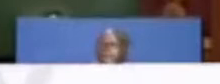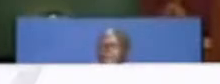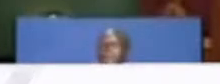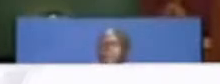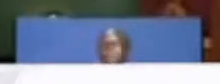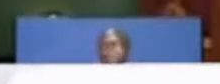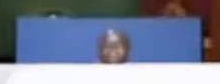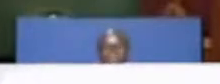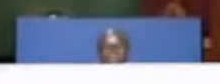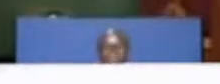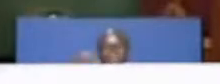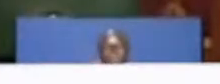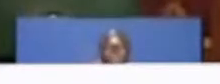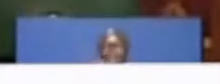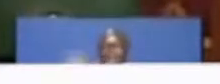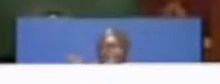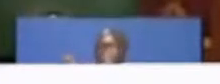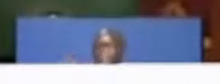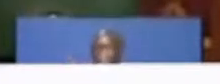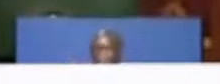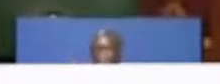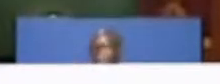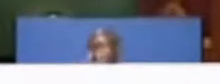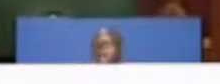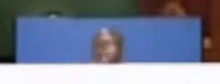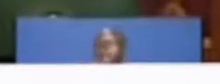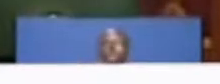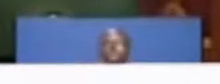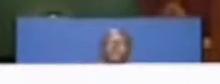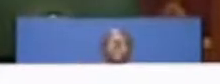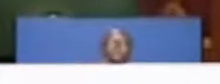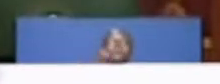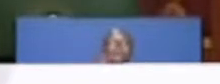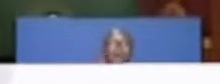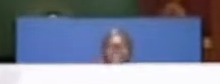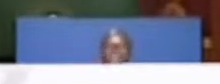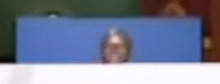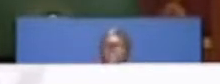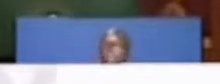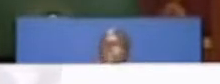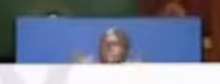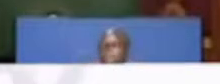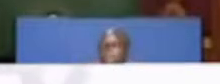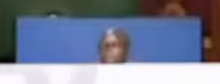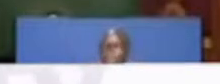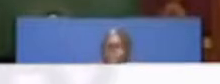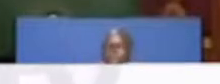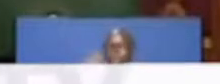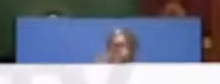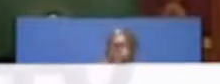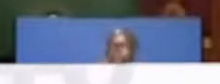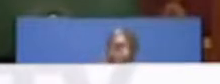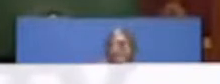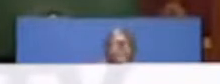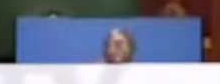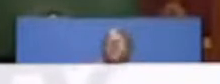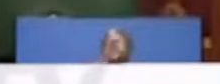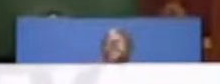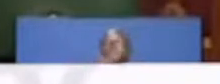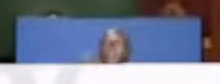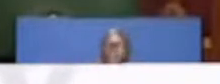east, and Rotterdam, a major consumption port in the west, is approximately 12,000 nautical